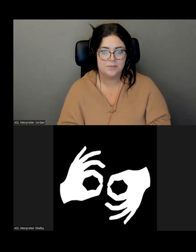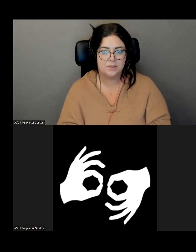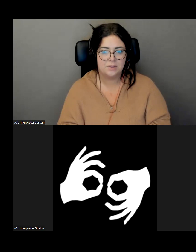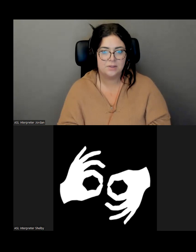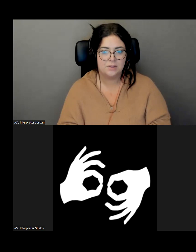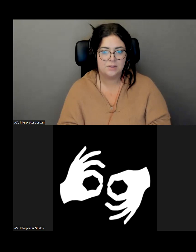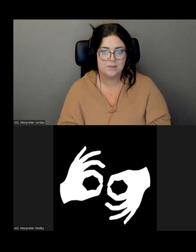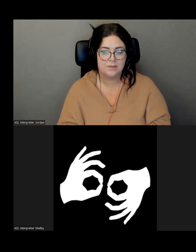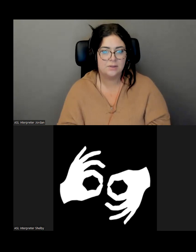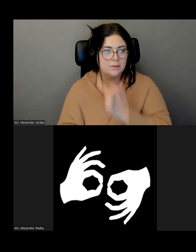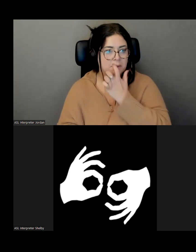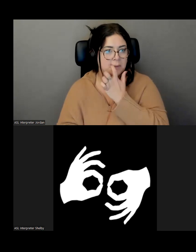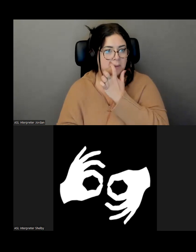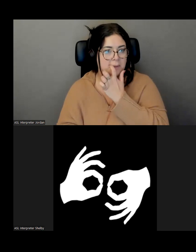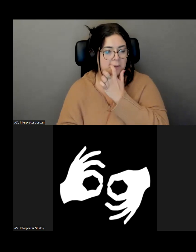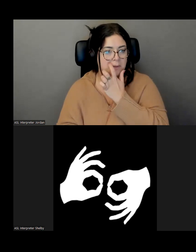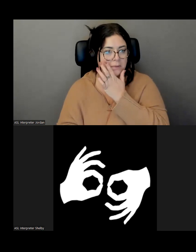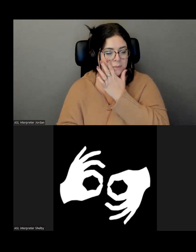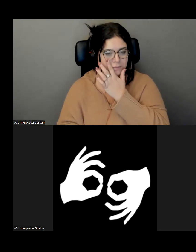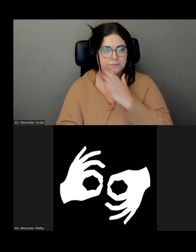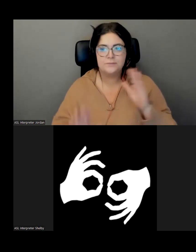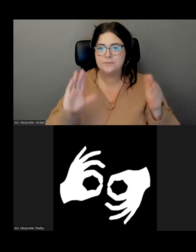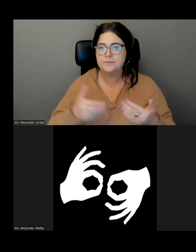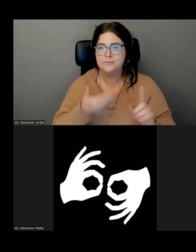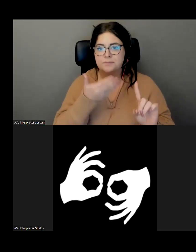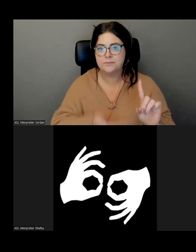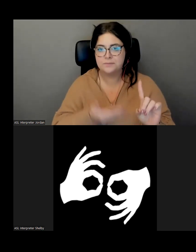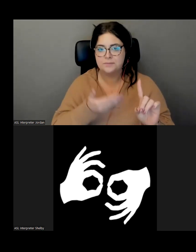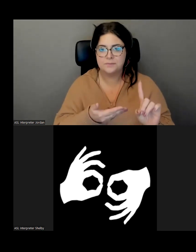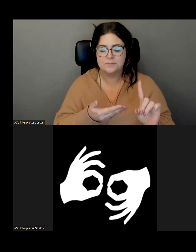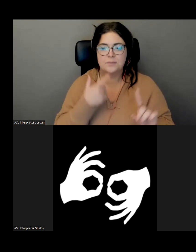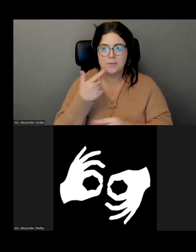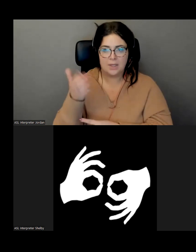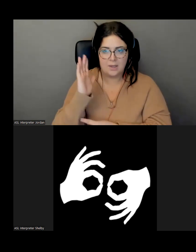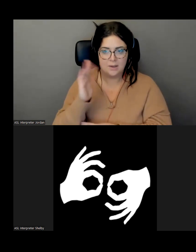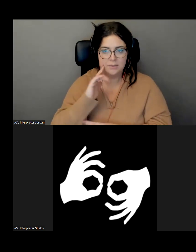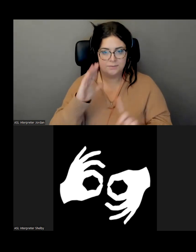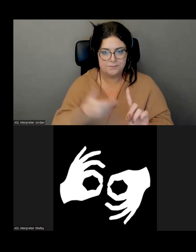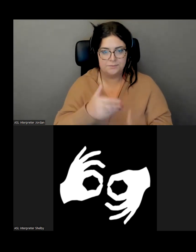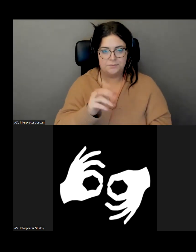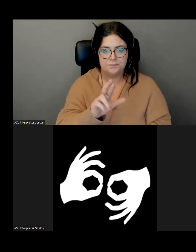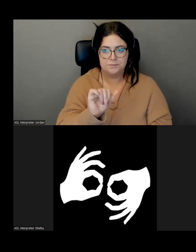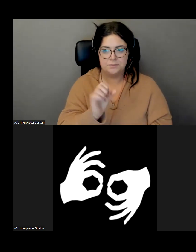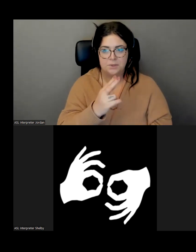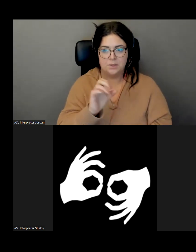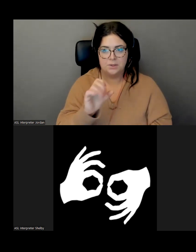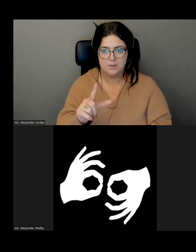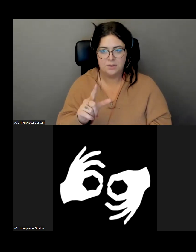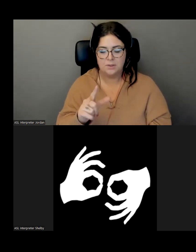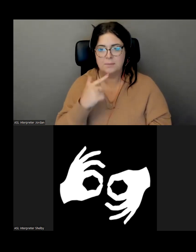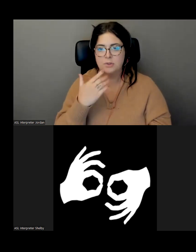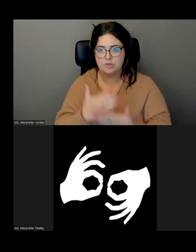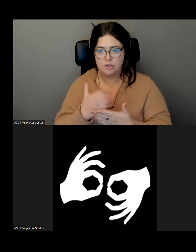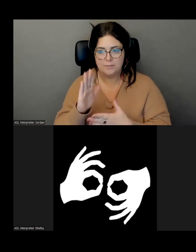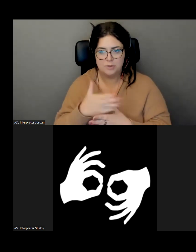There we go. Now I'd like to go ahead and introduce our guest speaker. So while I'm introducing Rachel, I'm going to stop sharing so Rachel